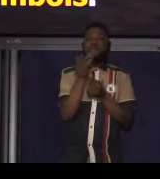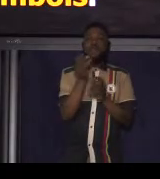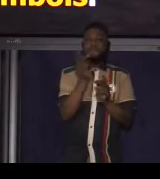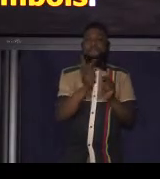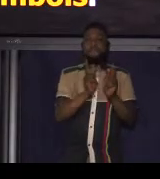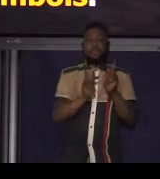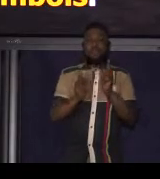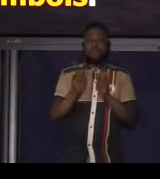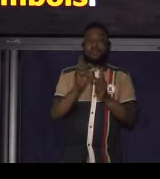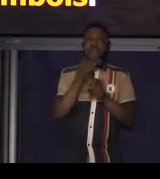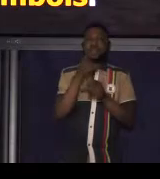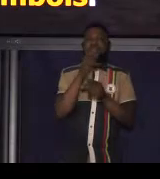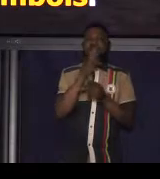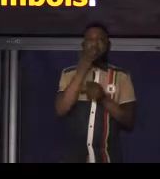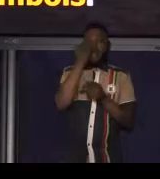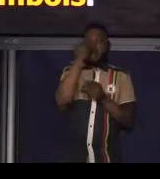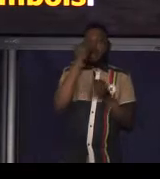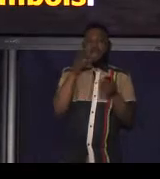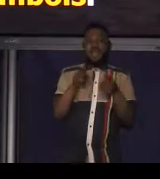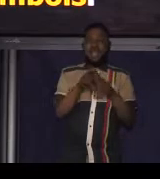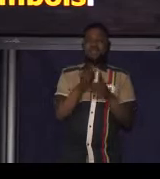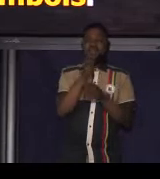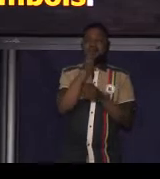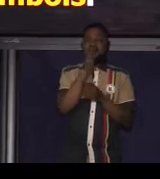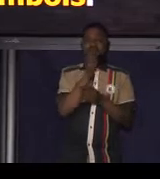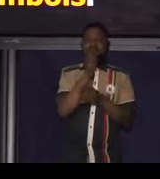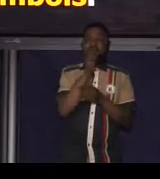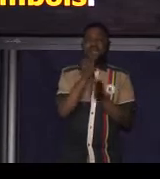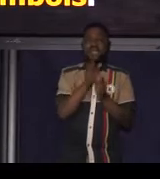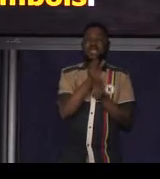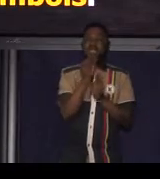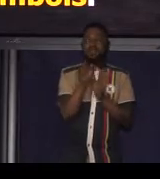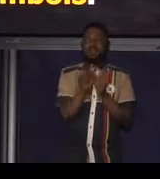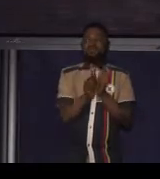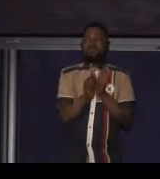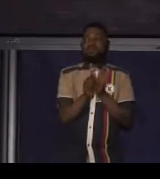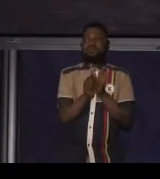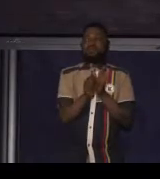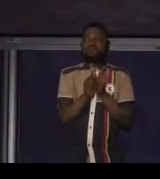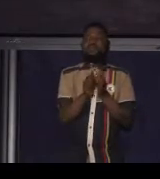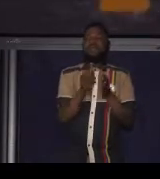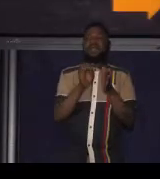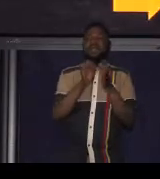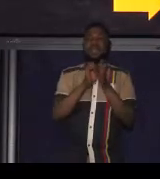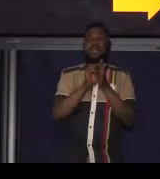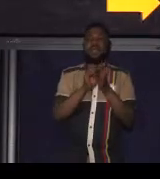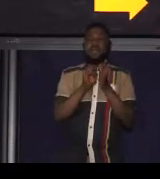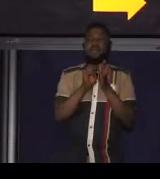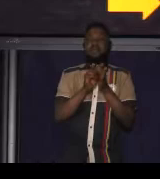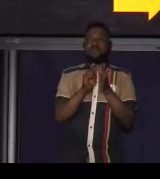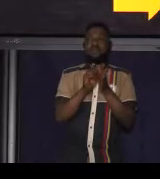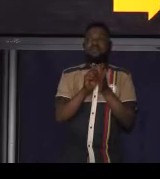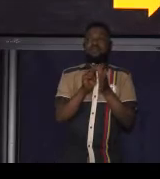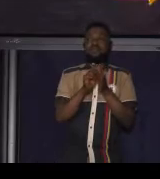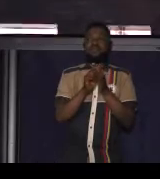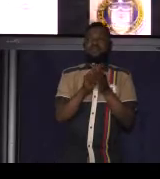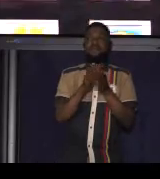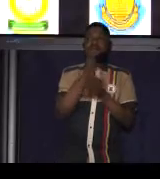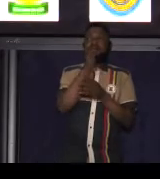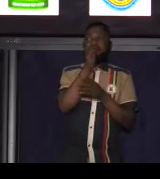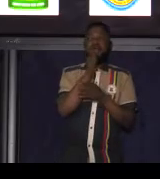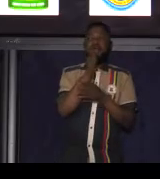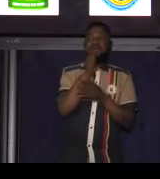or groups. They are known as private symbols. So now let's look at all the examples